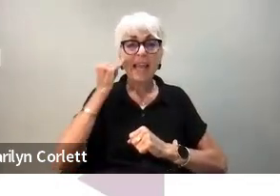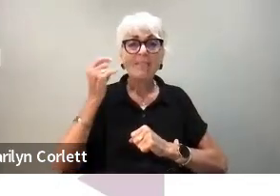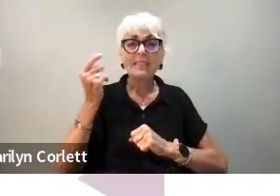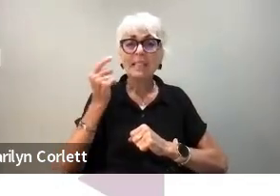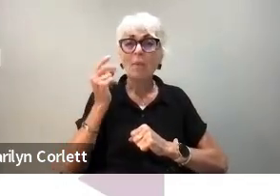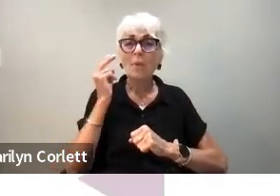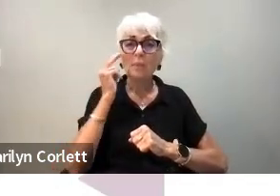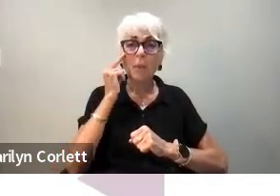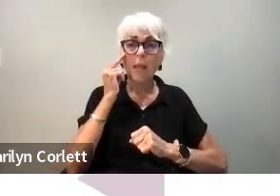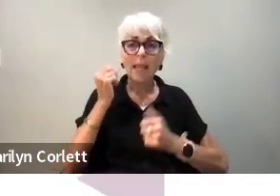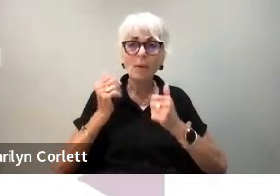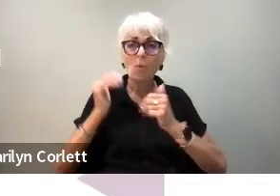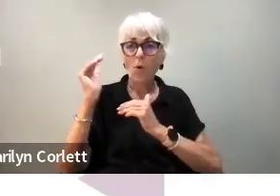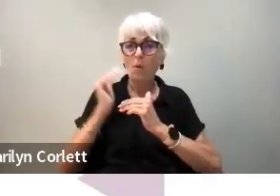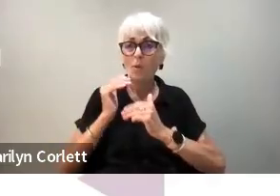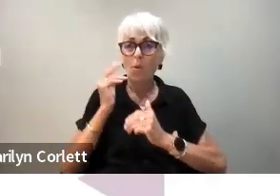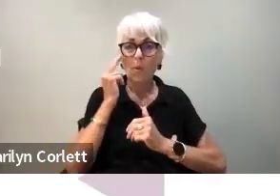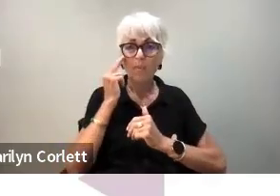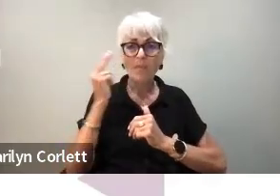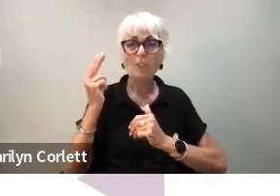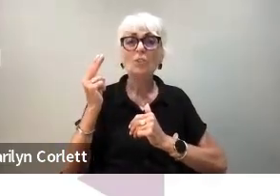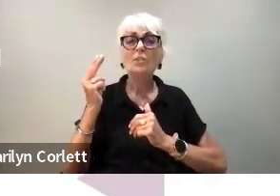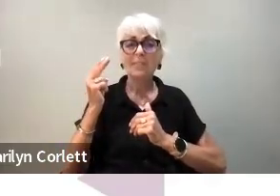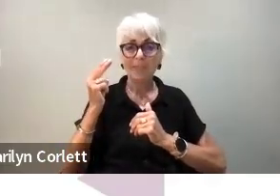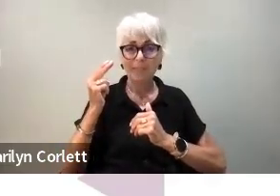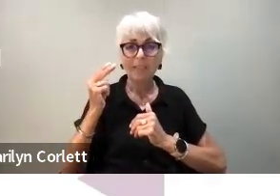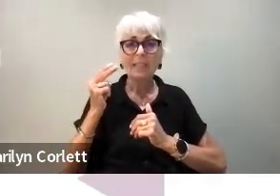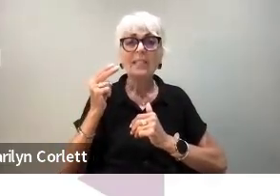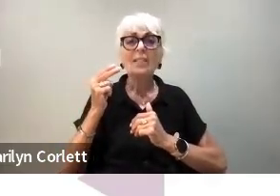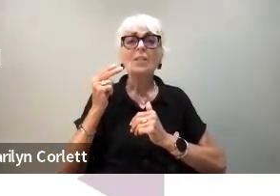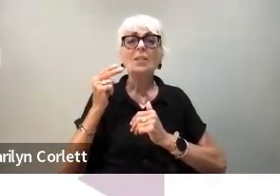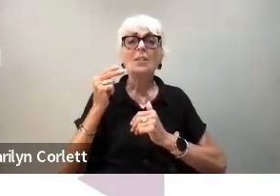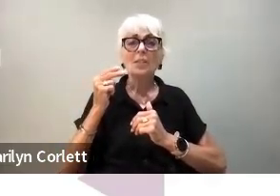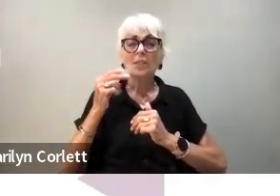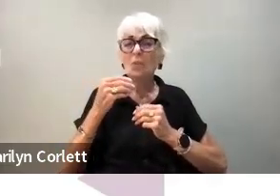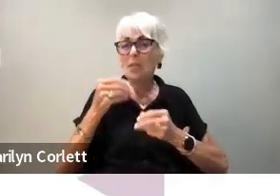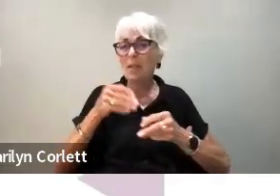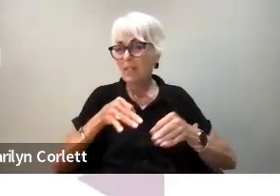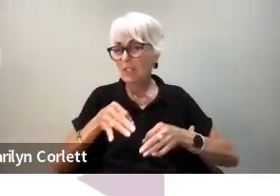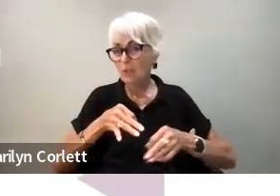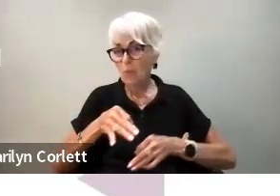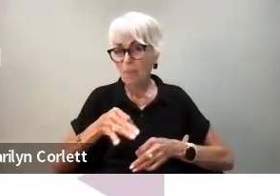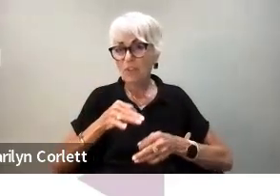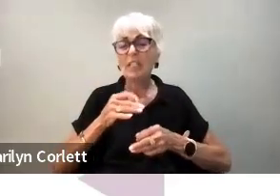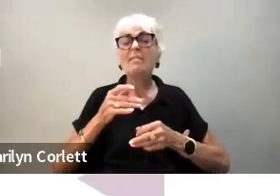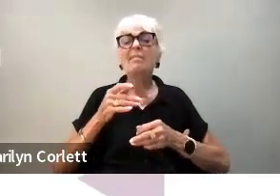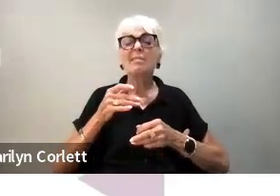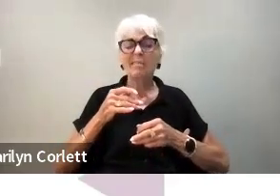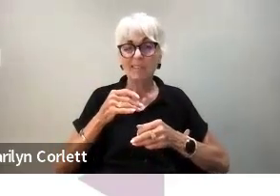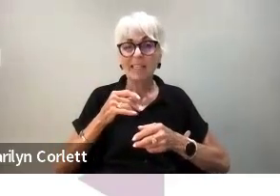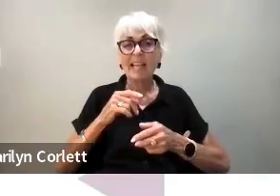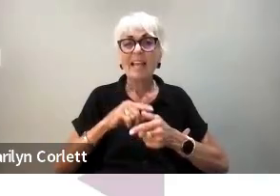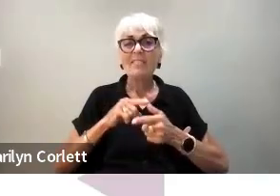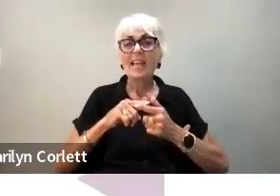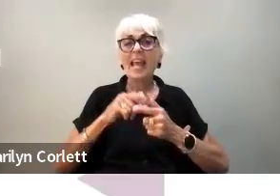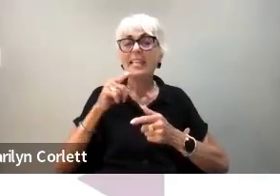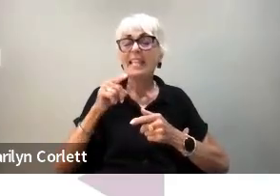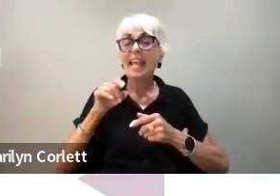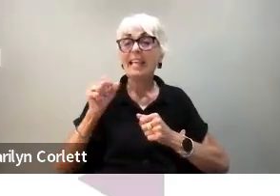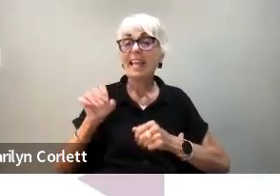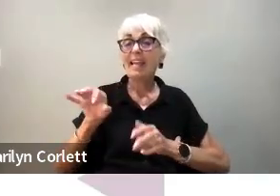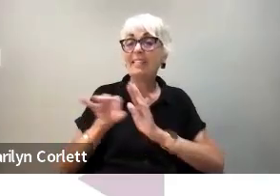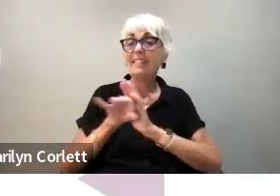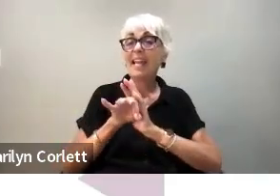is blind or low vision, they can, you just kind of give them a description of what you have. That way they can have the candy that they